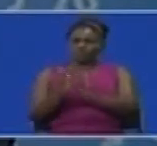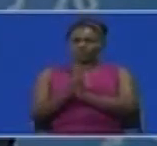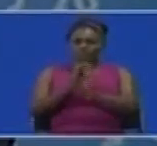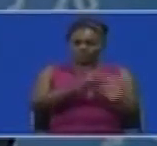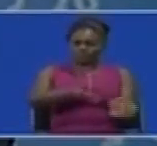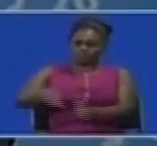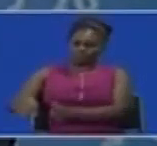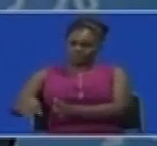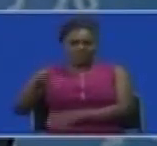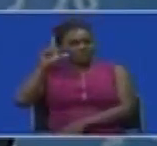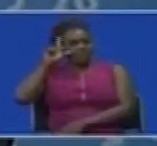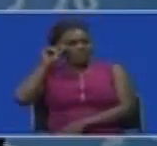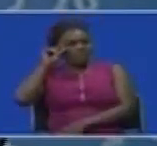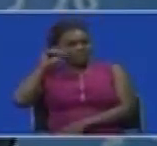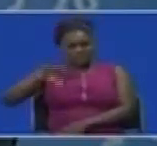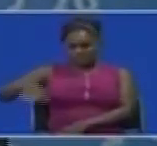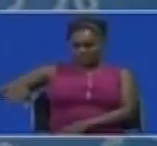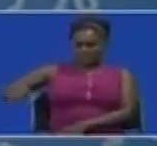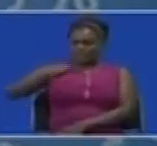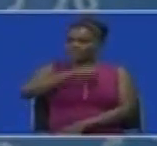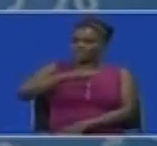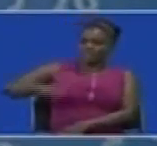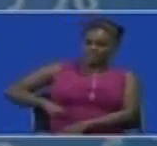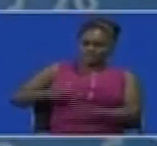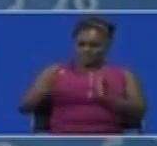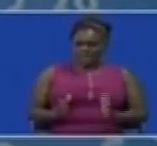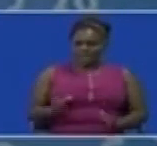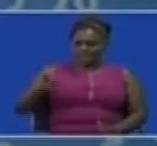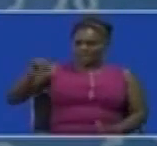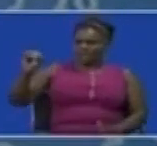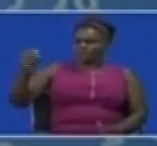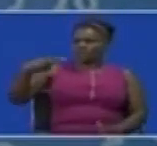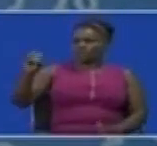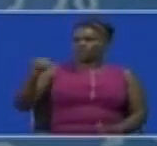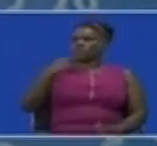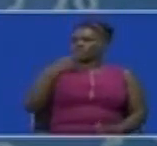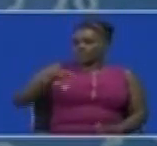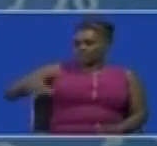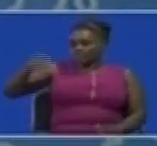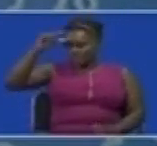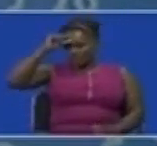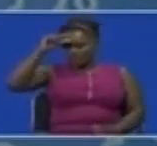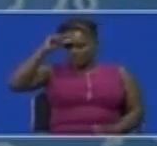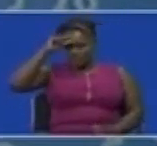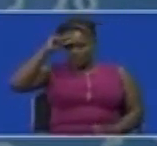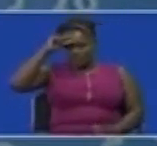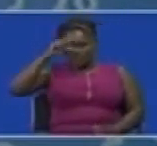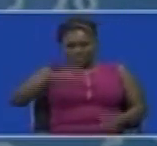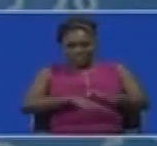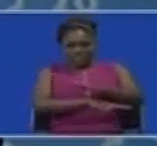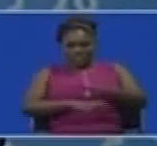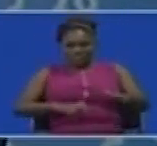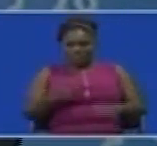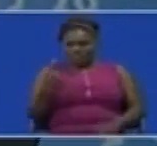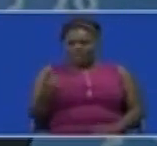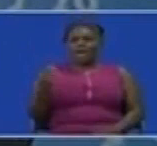shift gears to Mombasa County now. And Mombasa Senator Hassan Omar is now claiming that the county government has been defrauded of up to